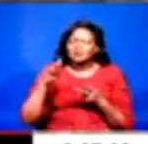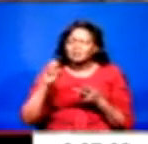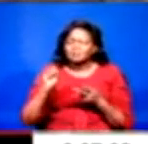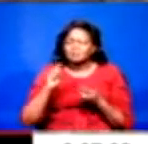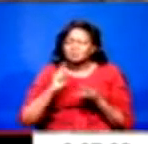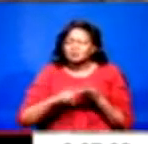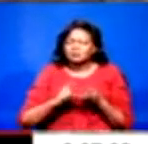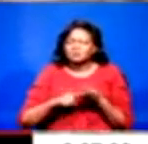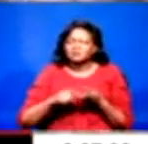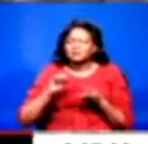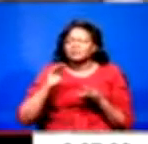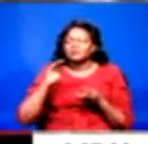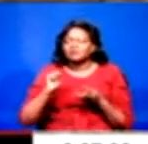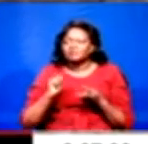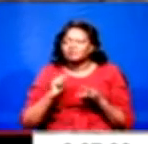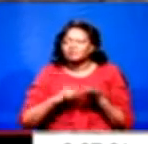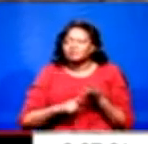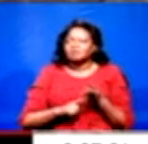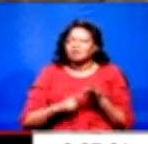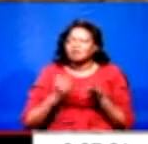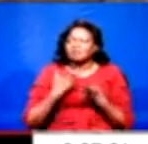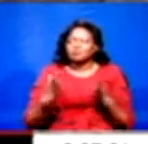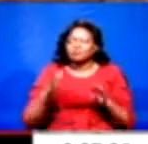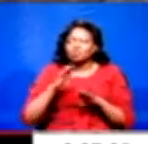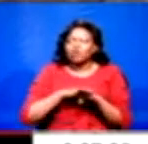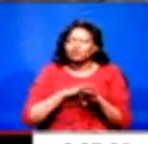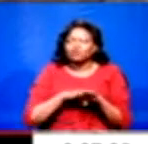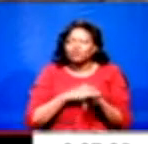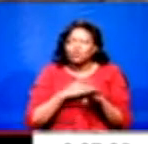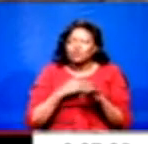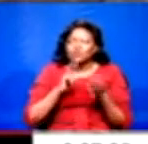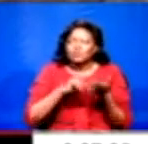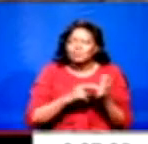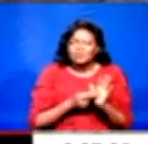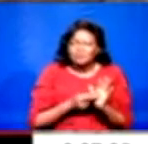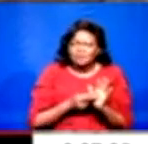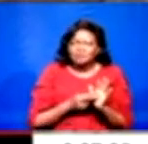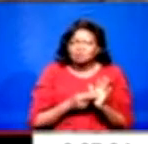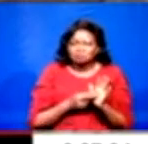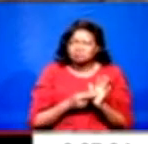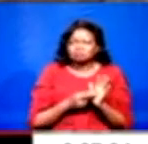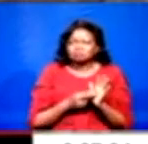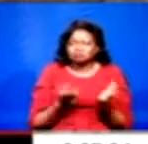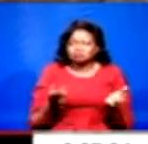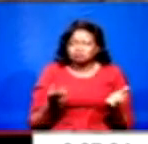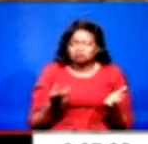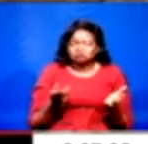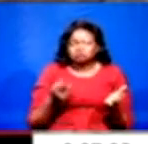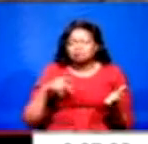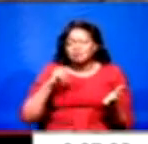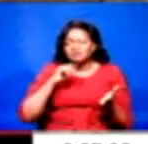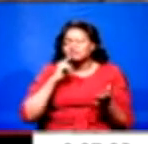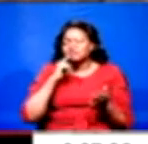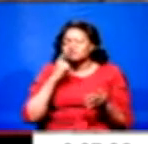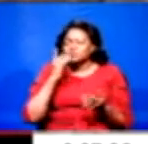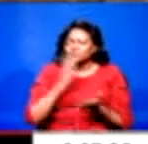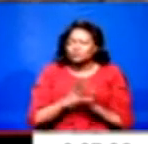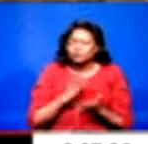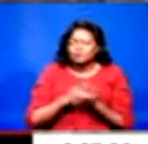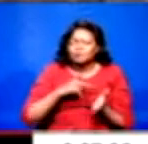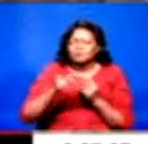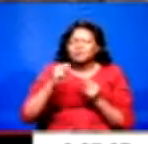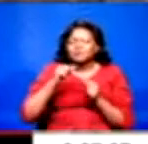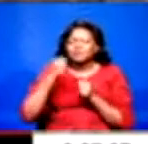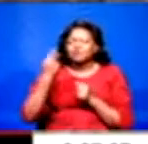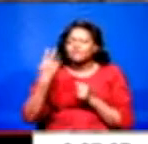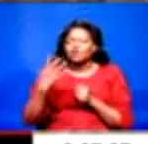AFA, and the things were very slow. So as the PS has assured us that the payment is within 24 hours, two of